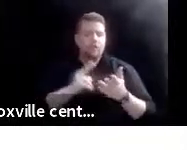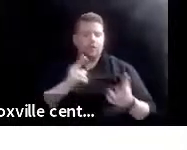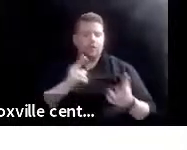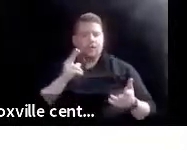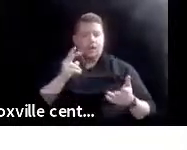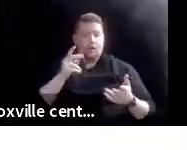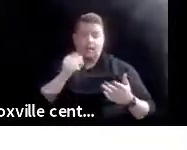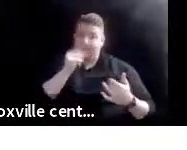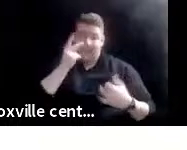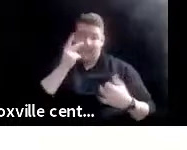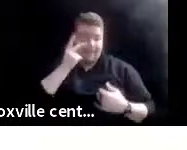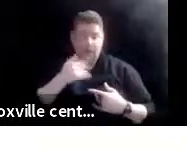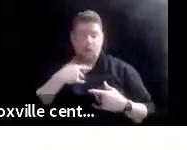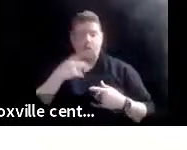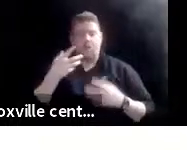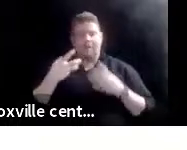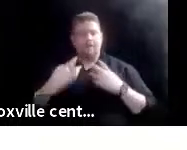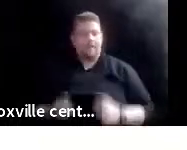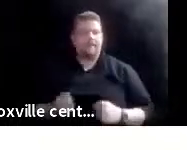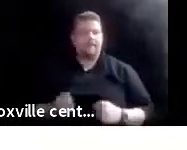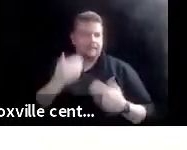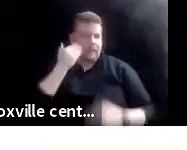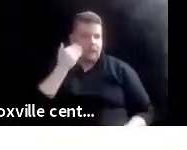seen now, or we've had confidence in now, and